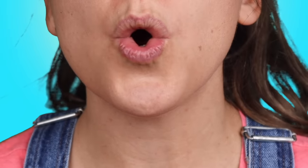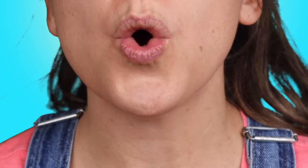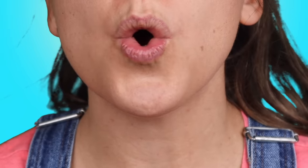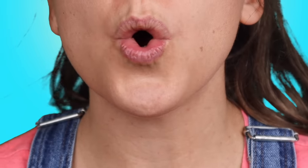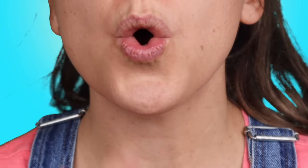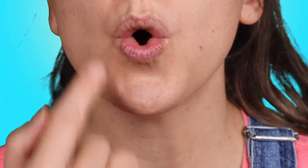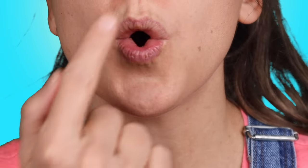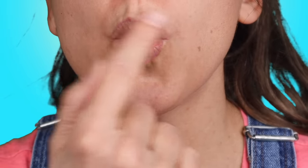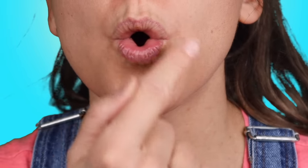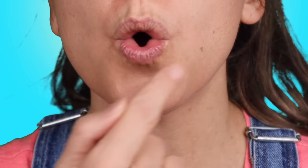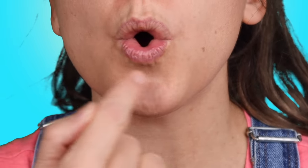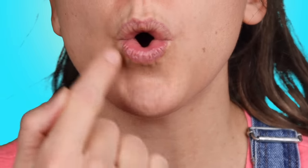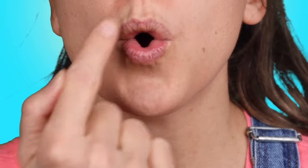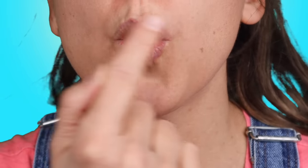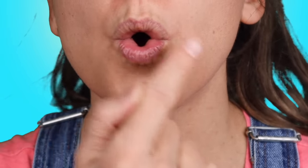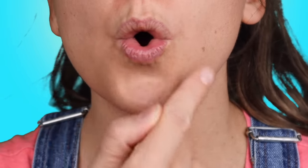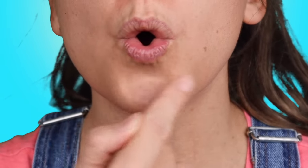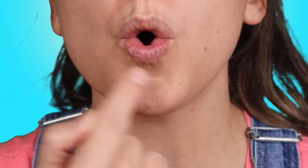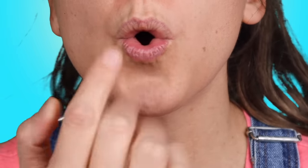O.